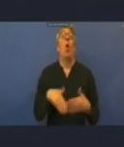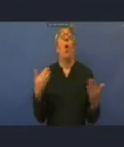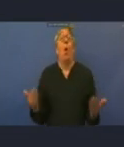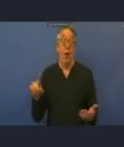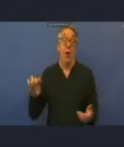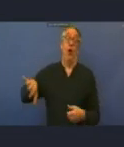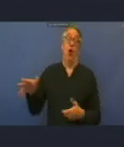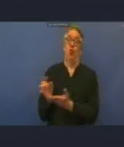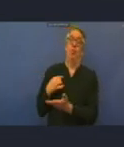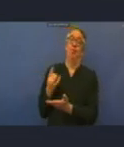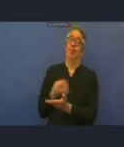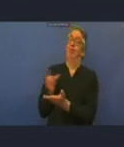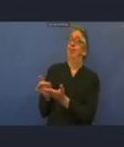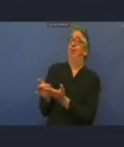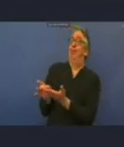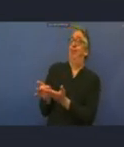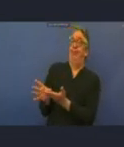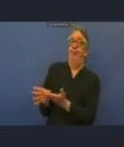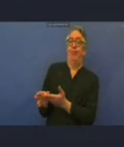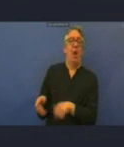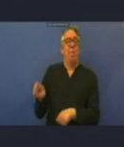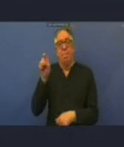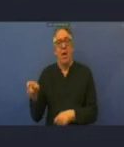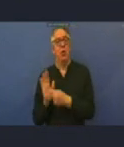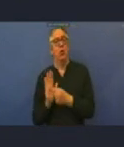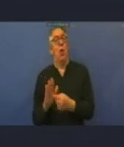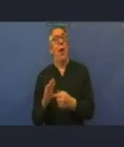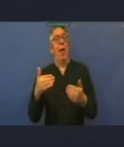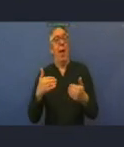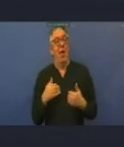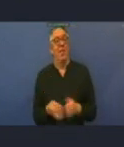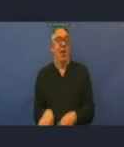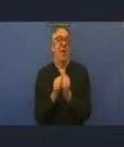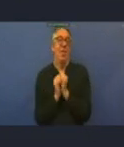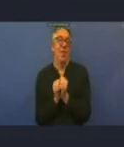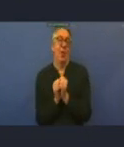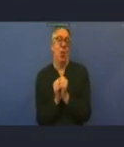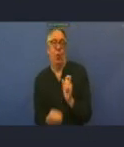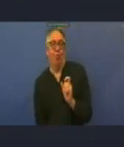not demonstrated the added value of its participation.